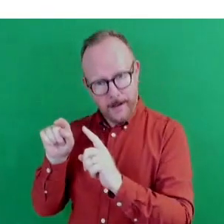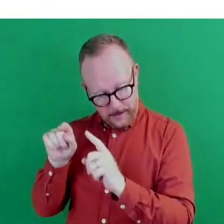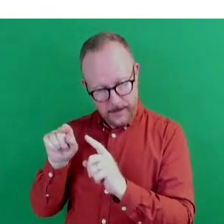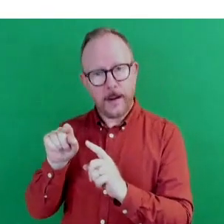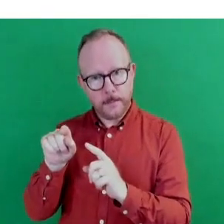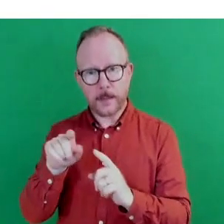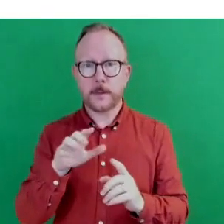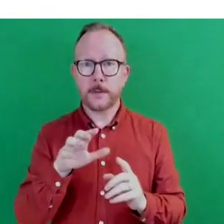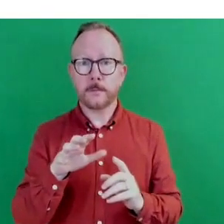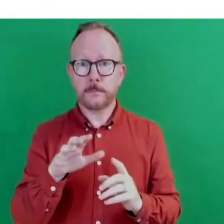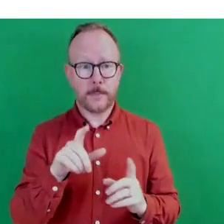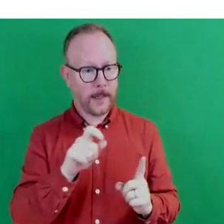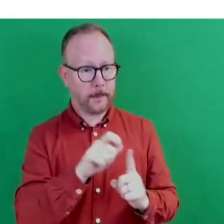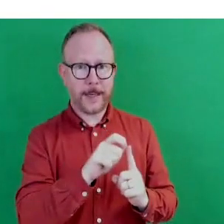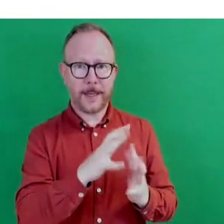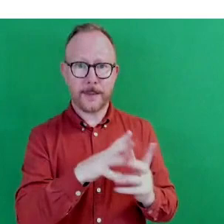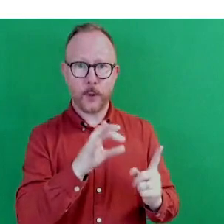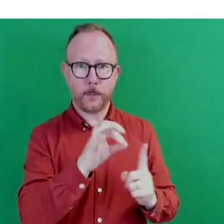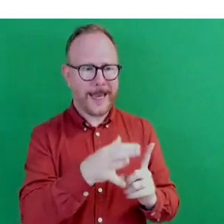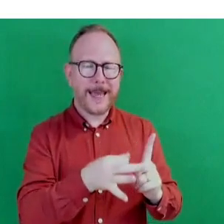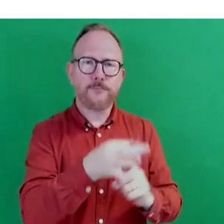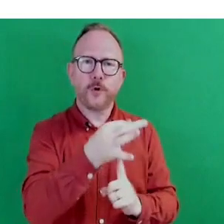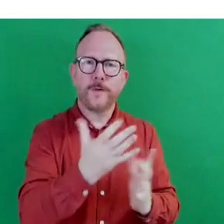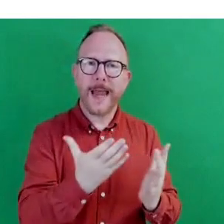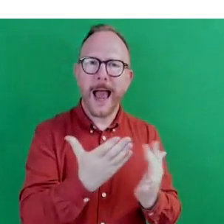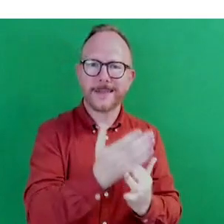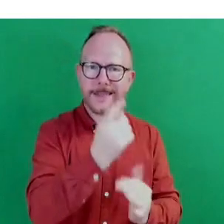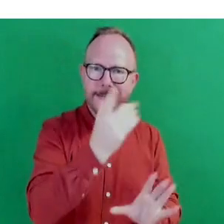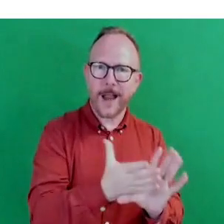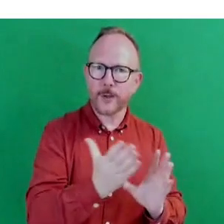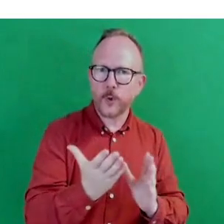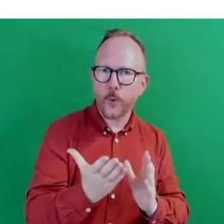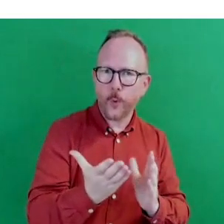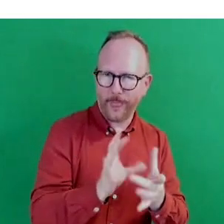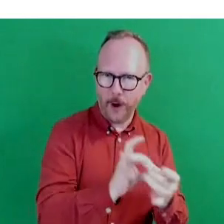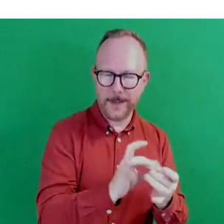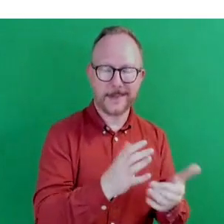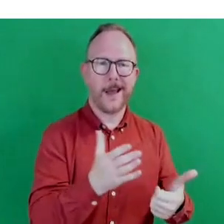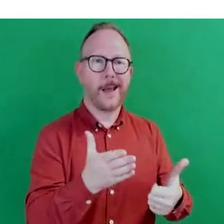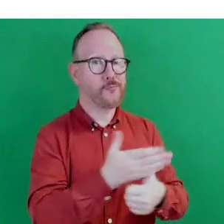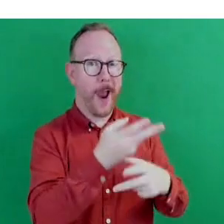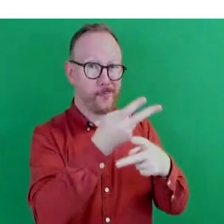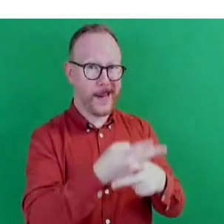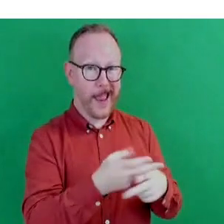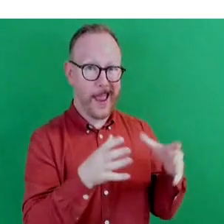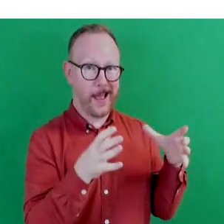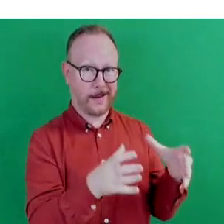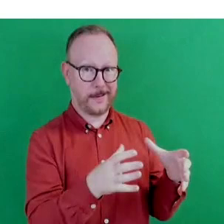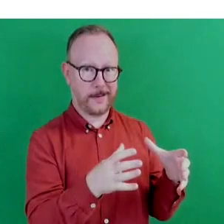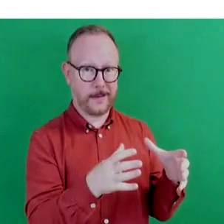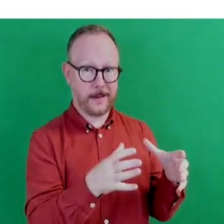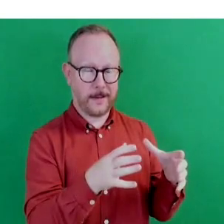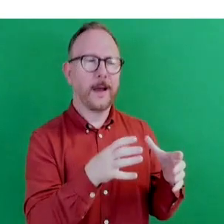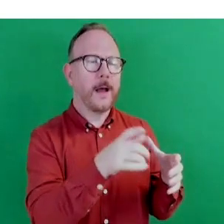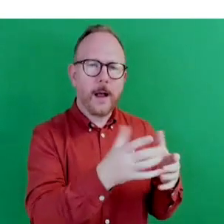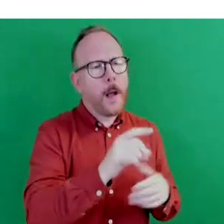within improving access to psychological therapy service, which is primary care. So again, working with sort of more mild to